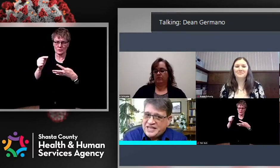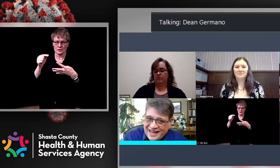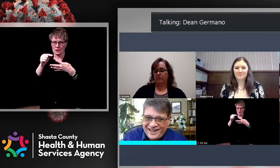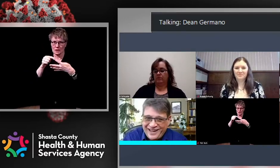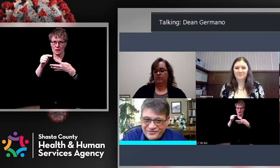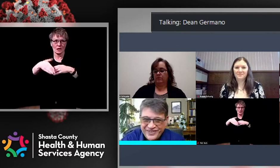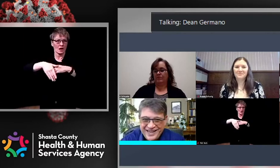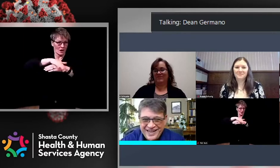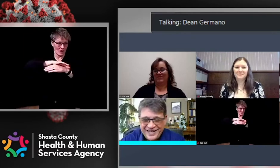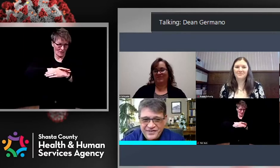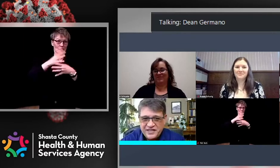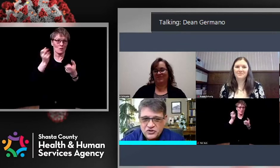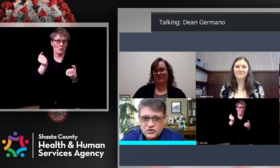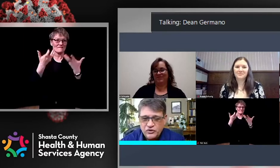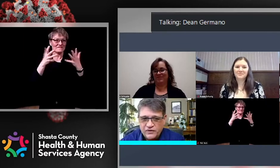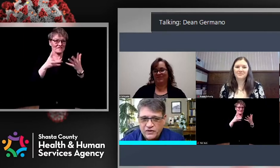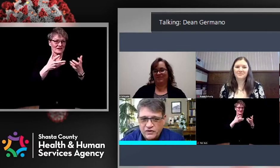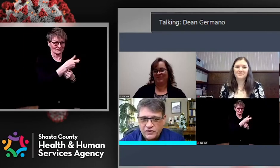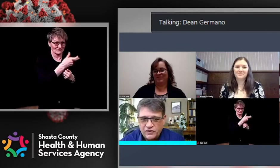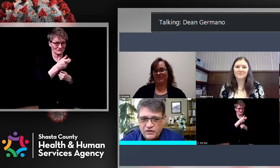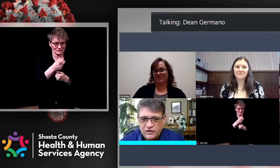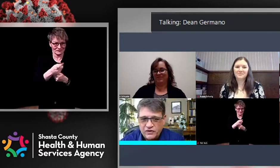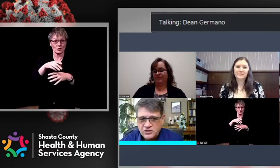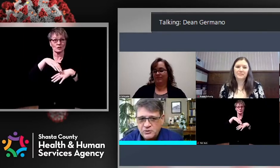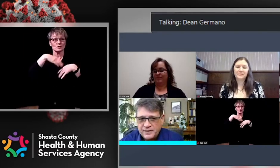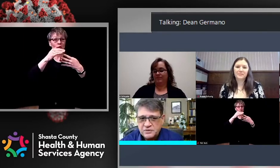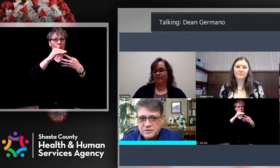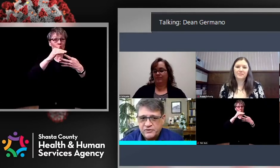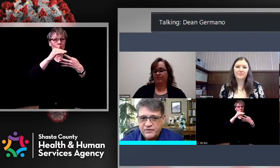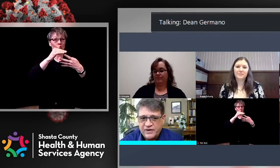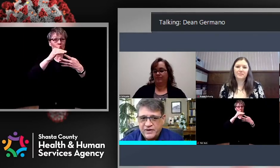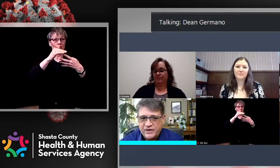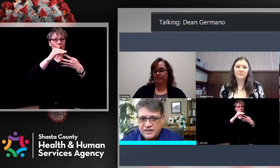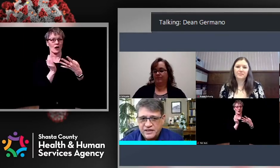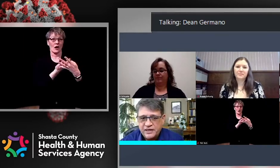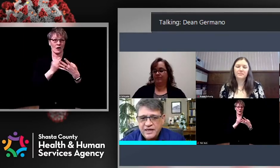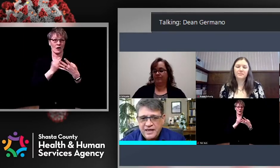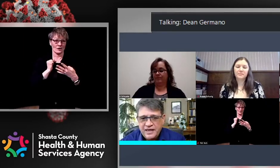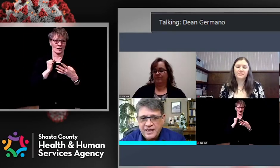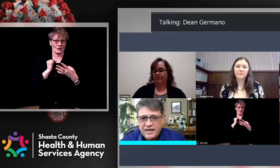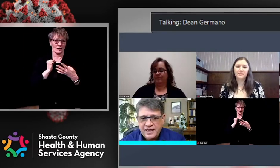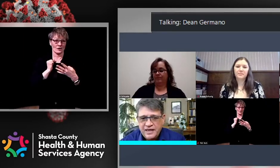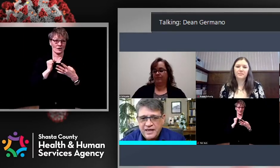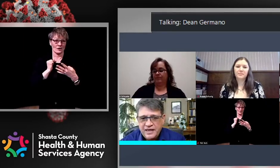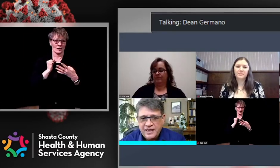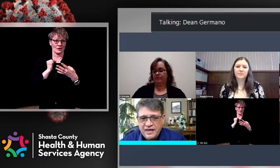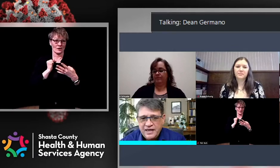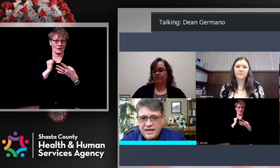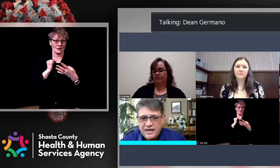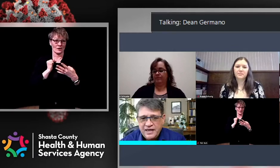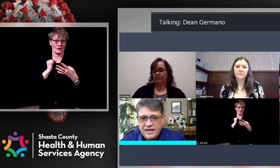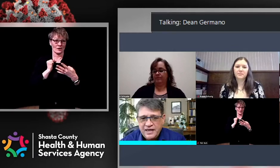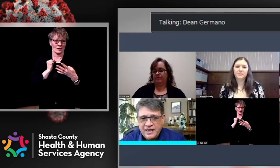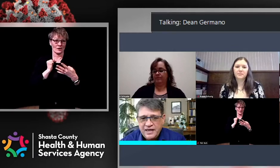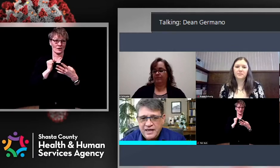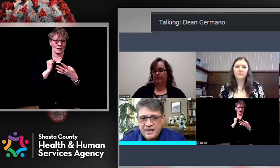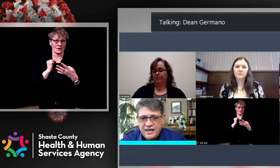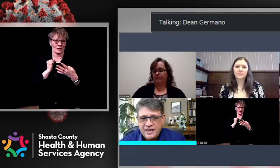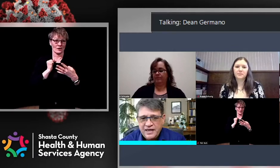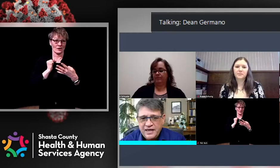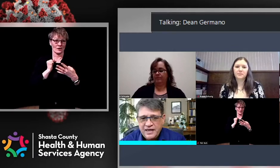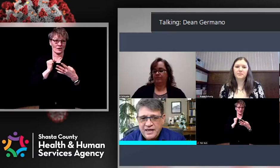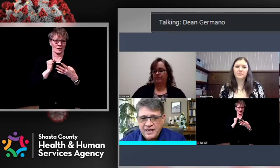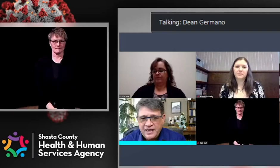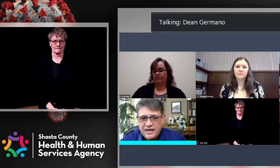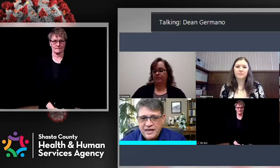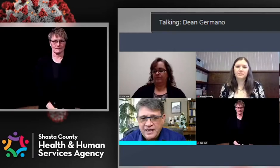our staff. And I think that's true of a lot of the outpatient based providers out there. And then, of course, the next step is how do we get to